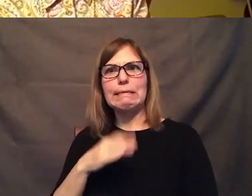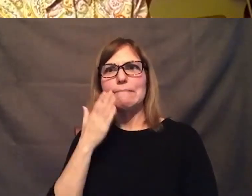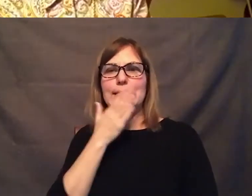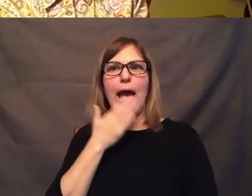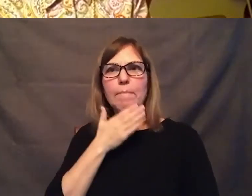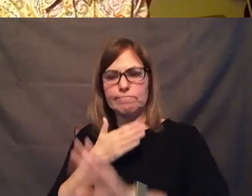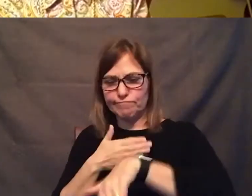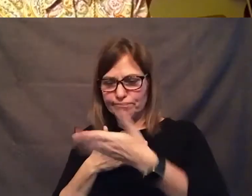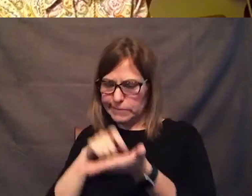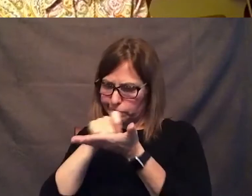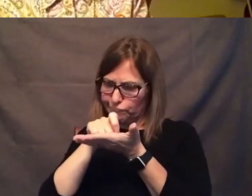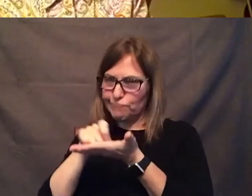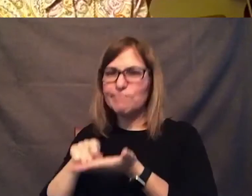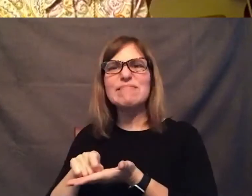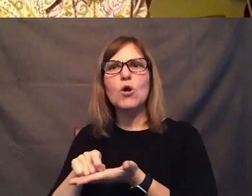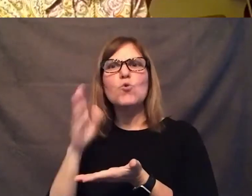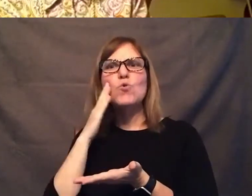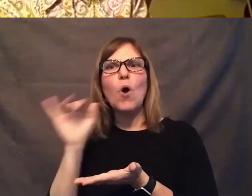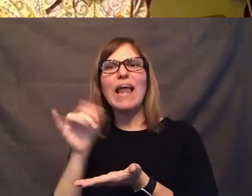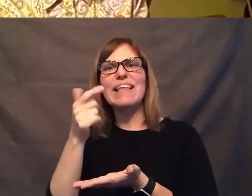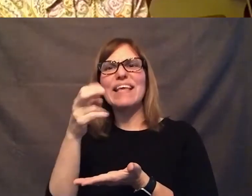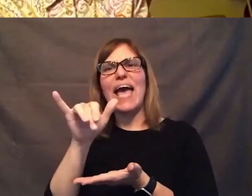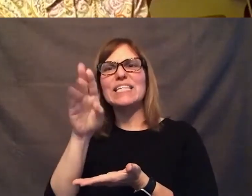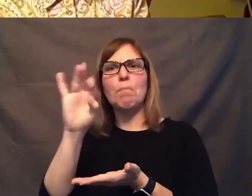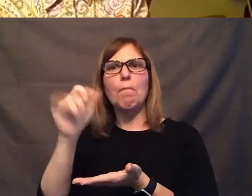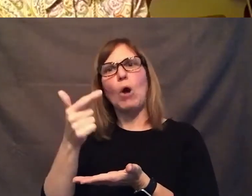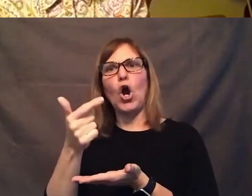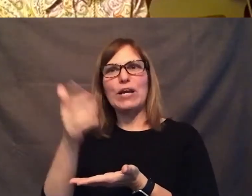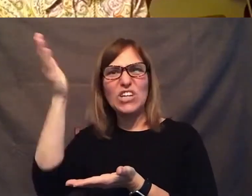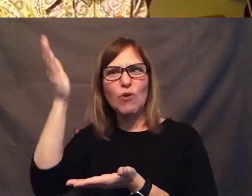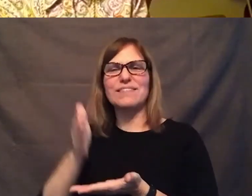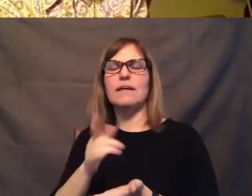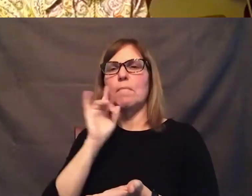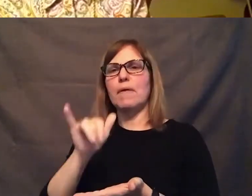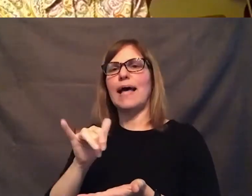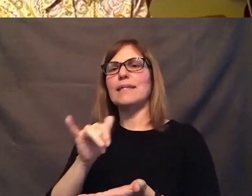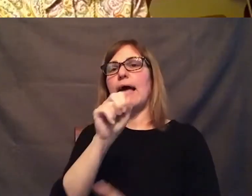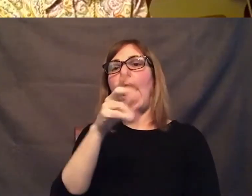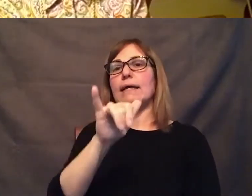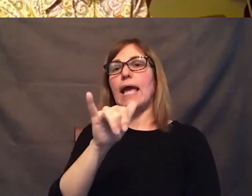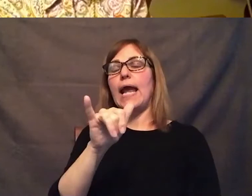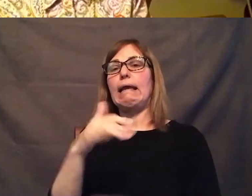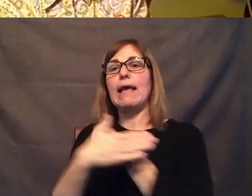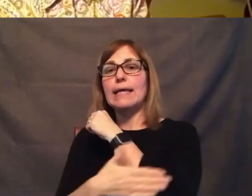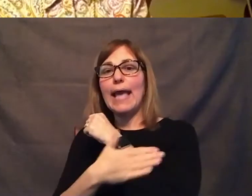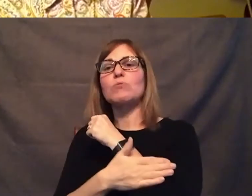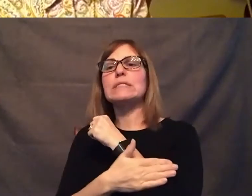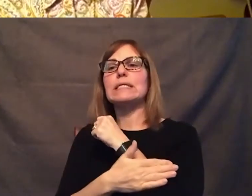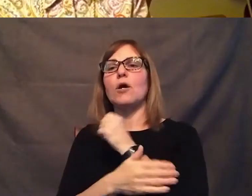it's like the Gettysburg Address, right? It stands for Allegheny County Coordinated Effort for Shared Ride